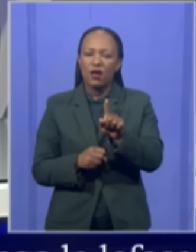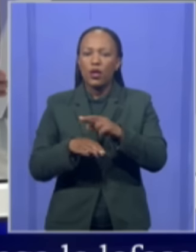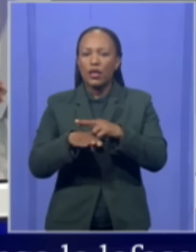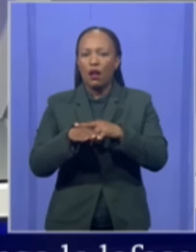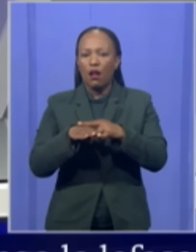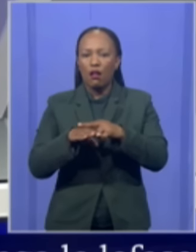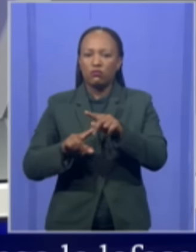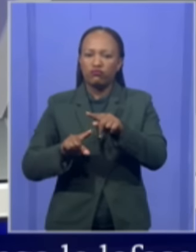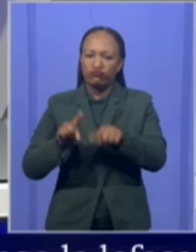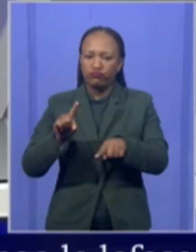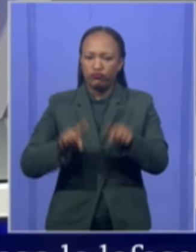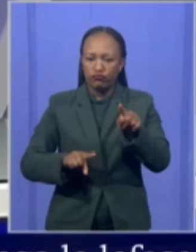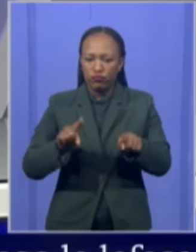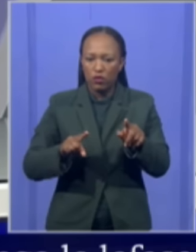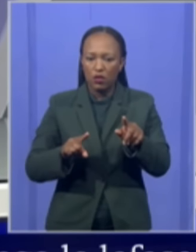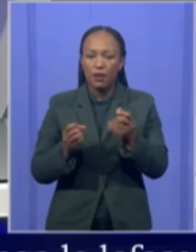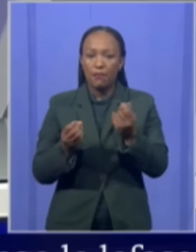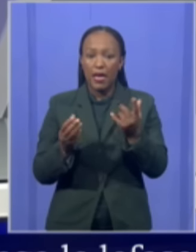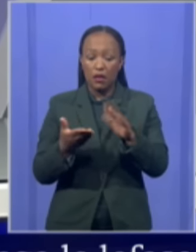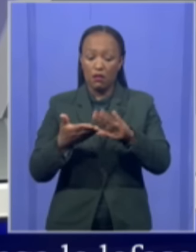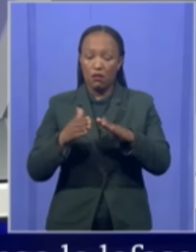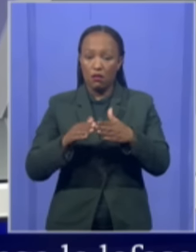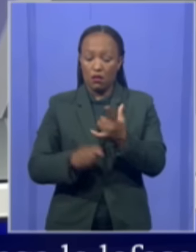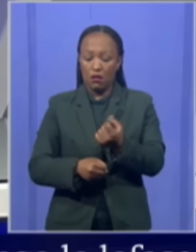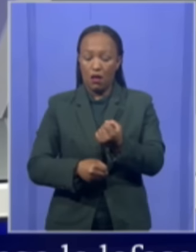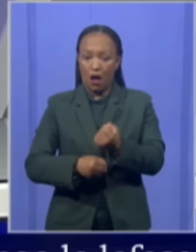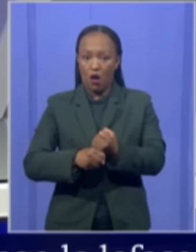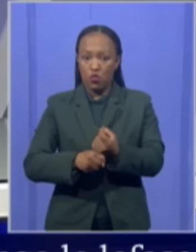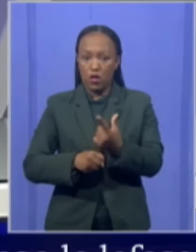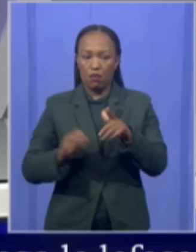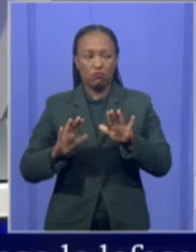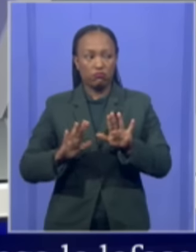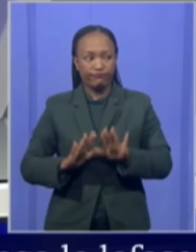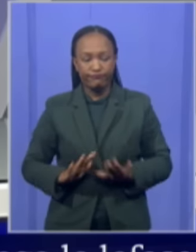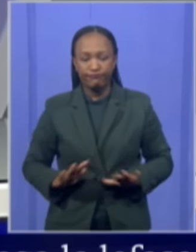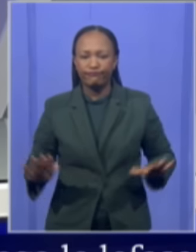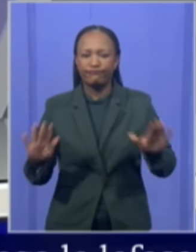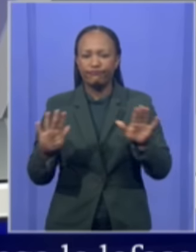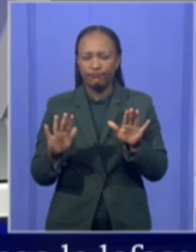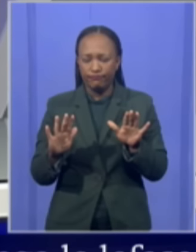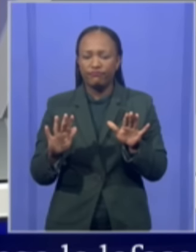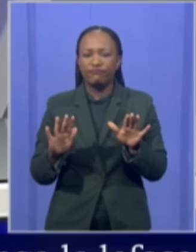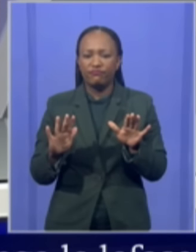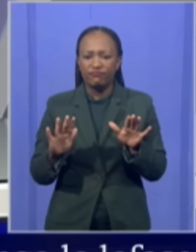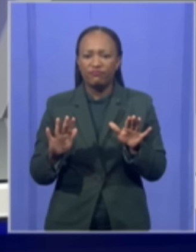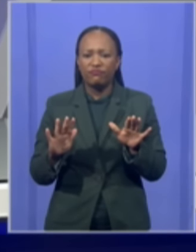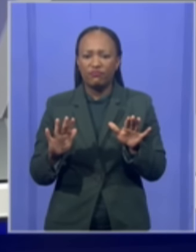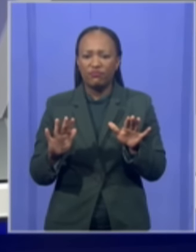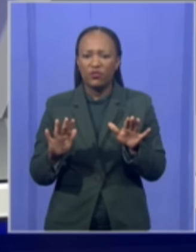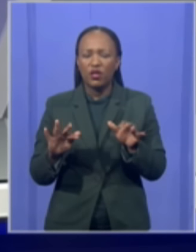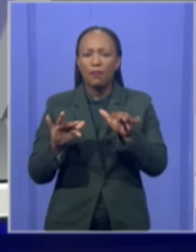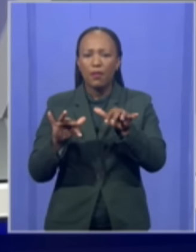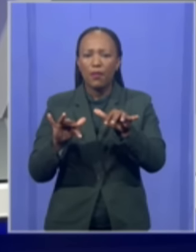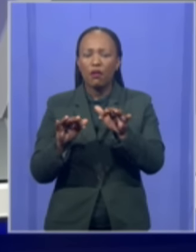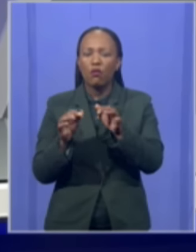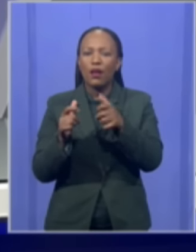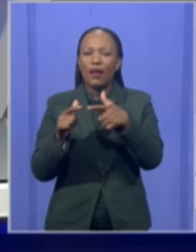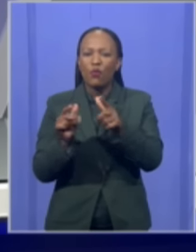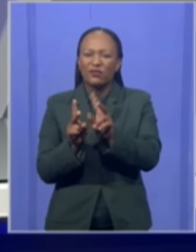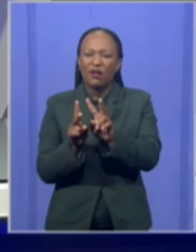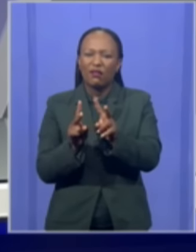leng mo Gauteng ba kopane le batho ba ba bolela go maleme a go